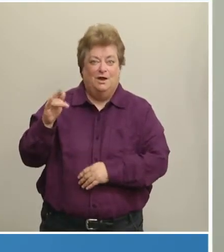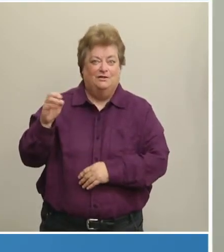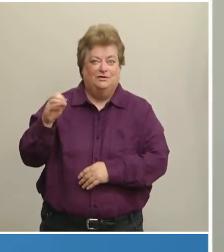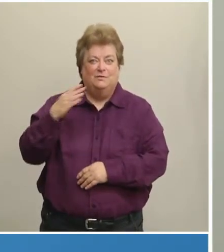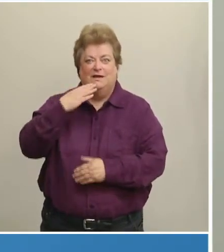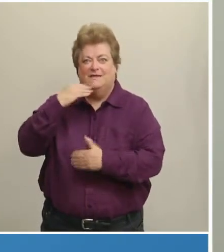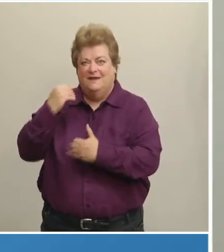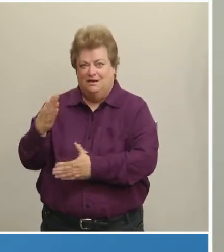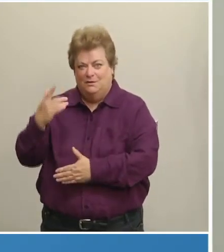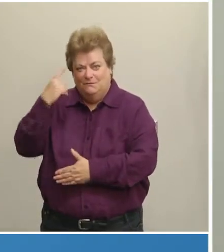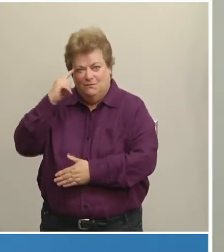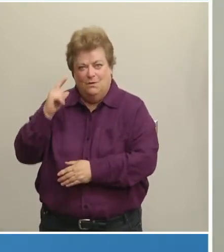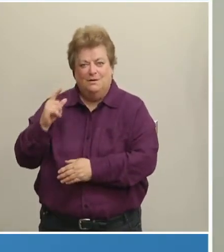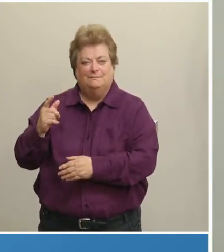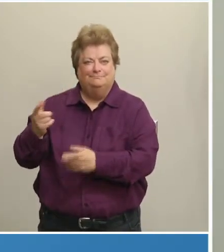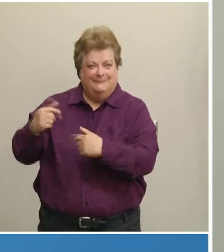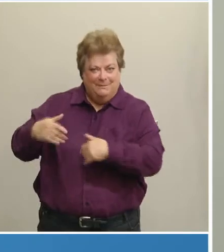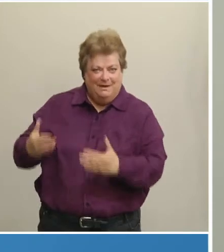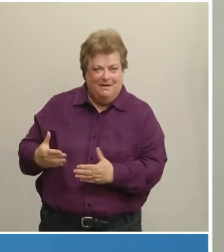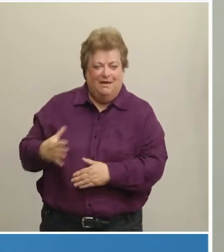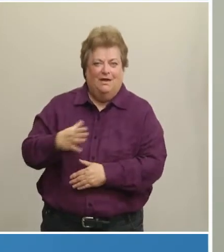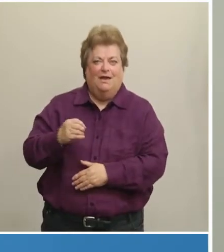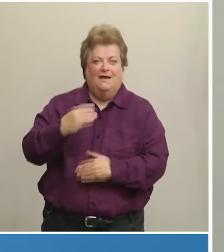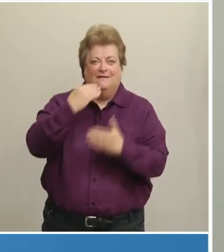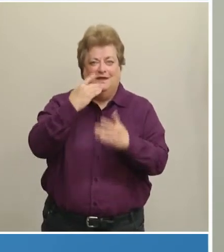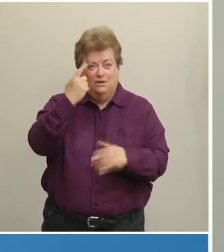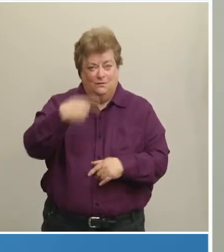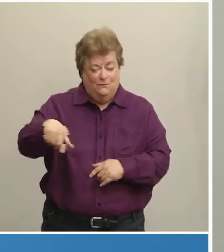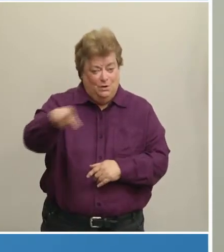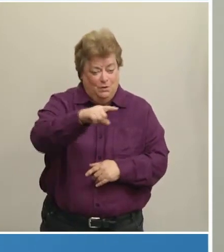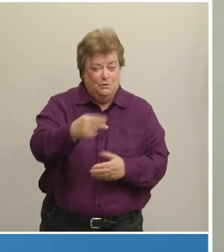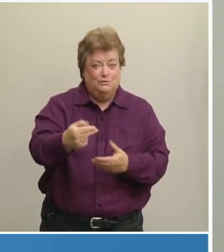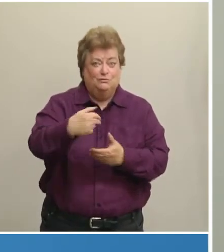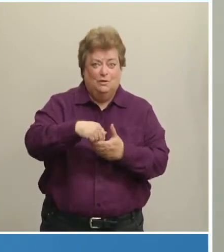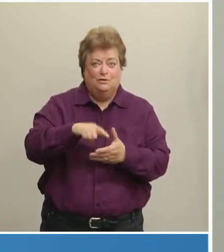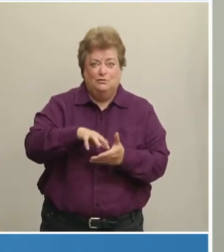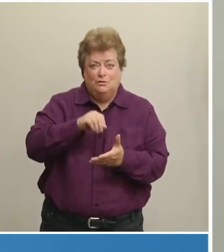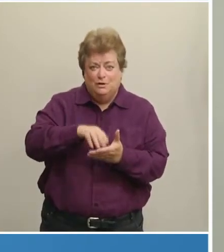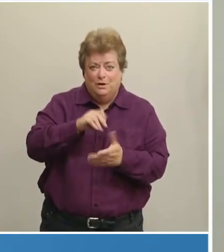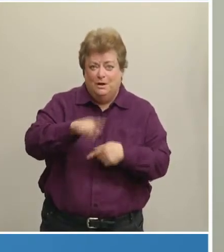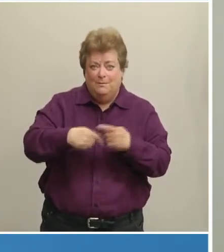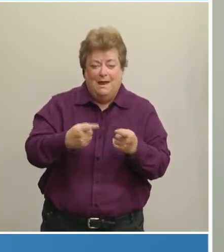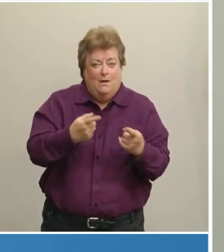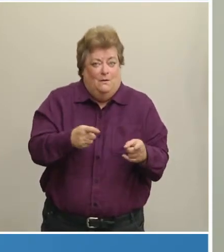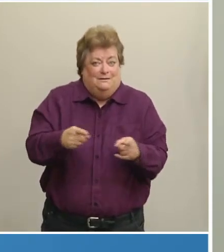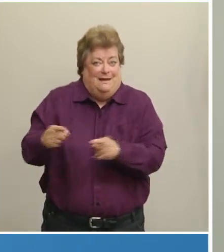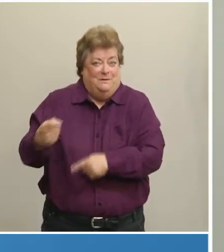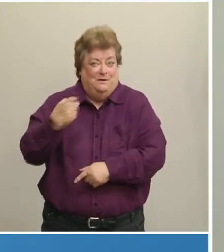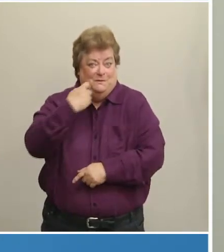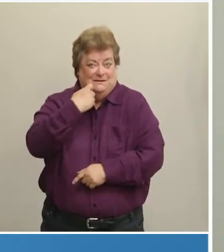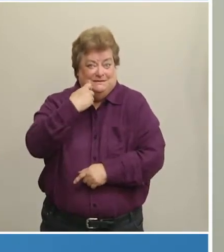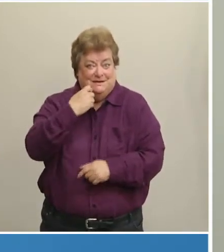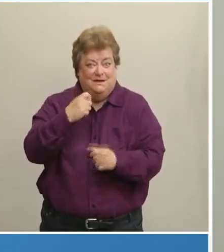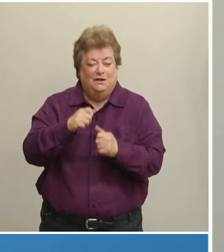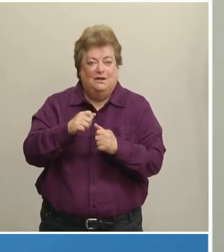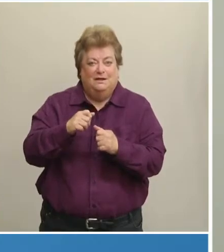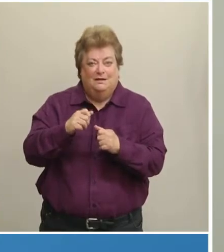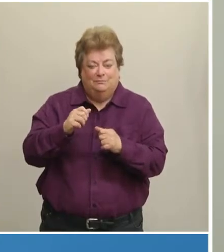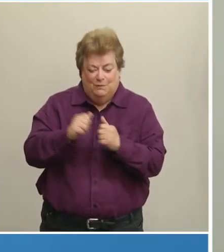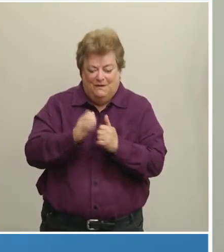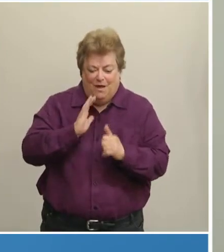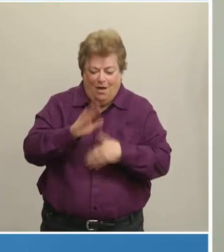so much, Margie, for being here. And thank you to you for joining us to learn more about the latest local developments in our efforts to end the